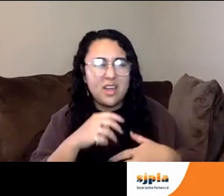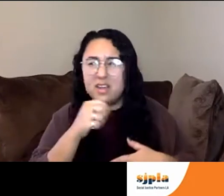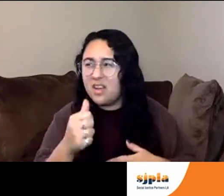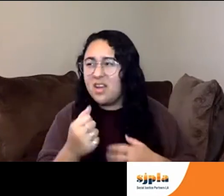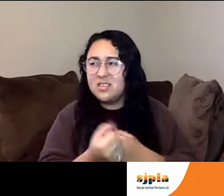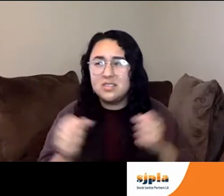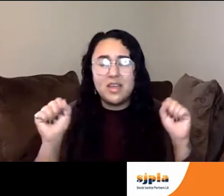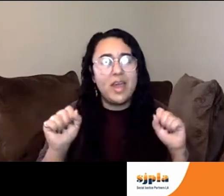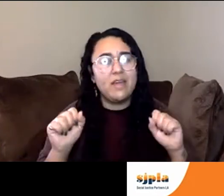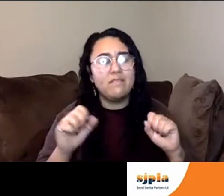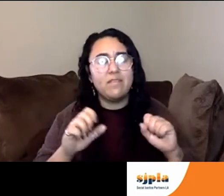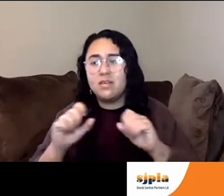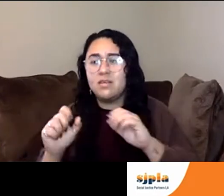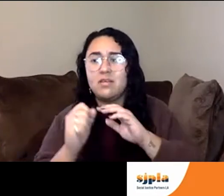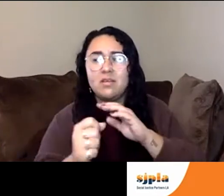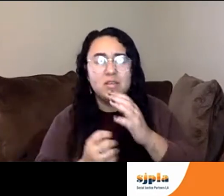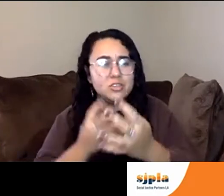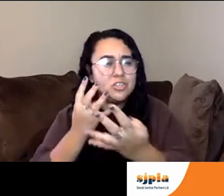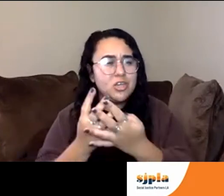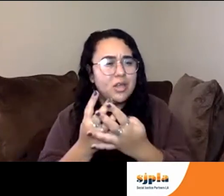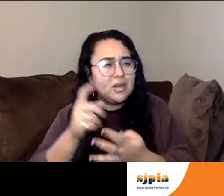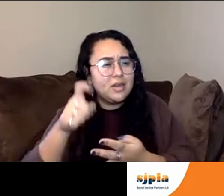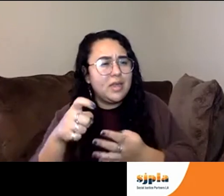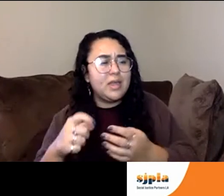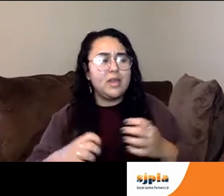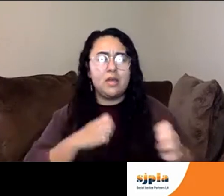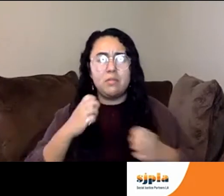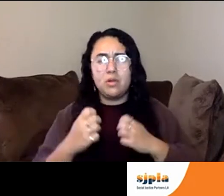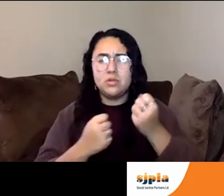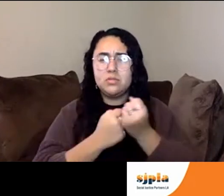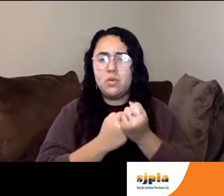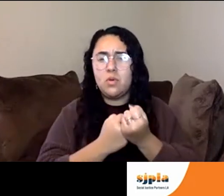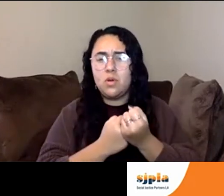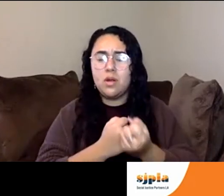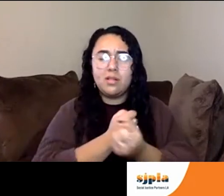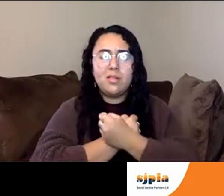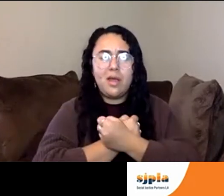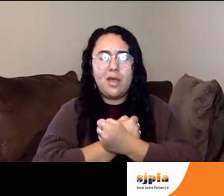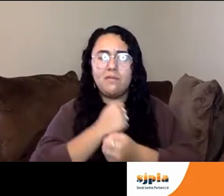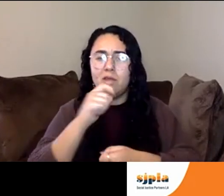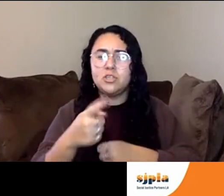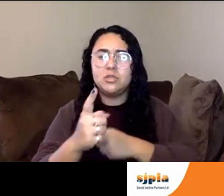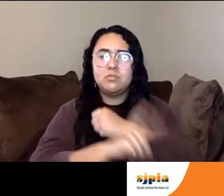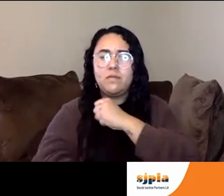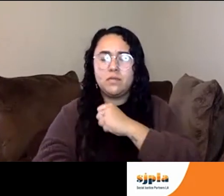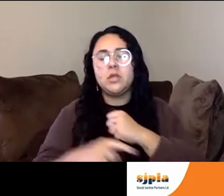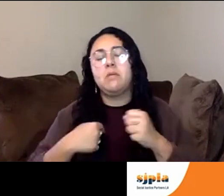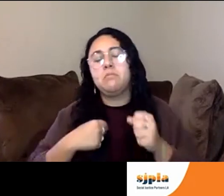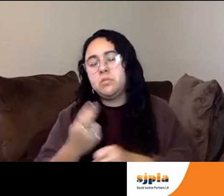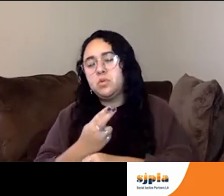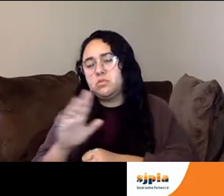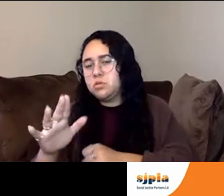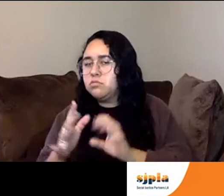when what they need is emotional support and love and not just simply punishment. I'm paraphrasing him, but his message